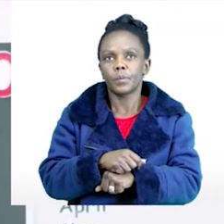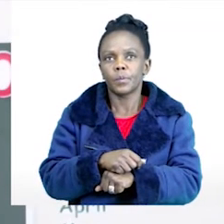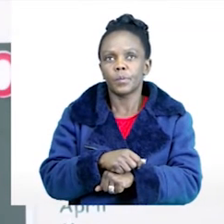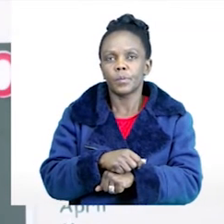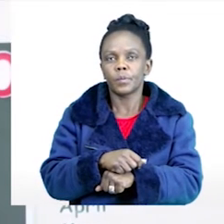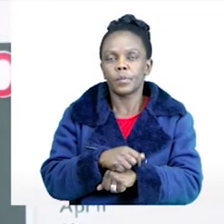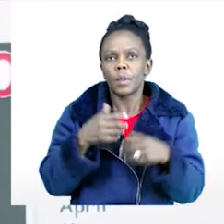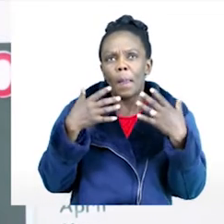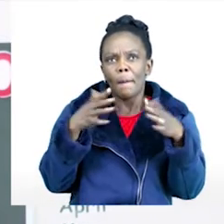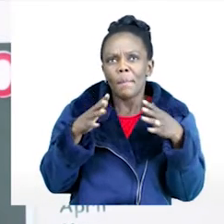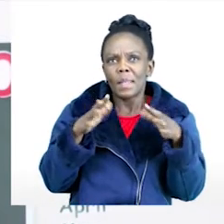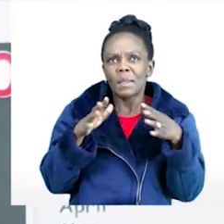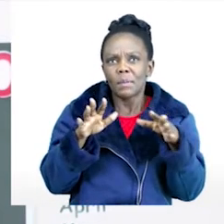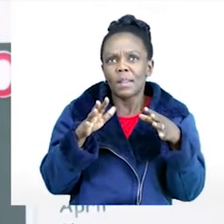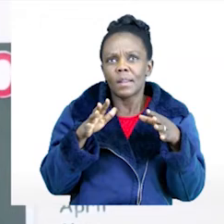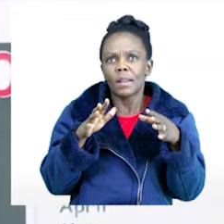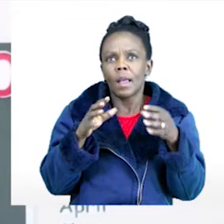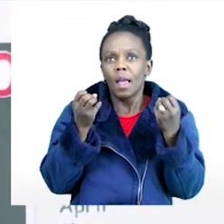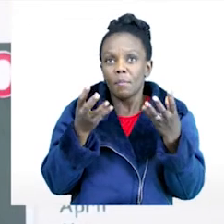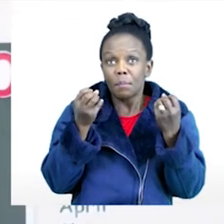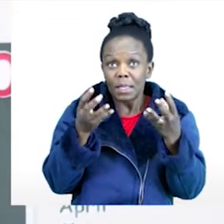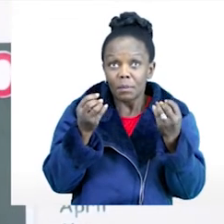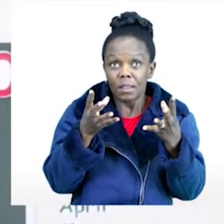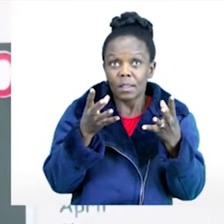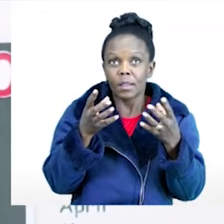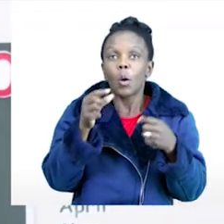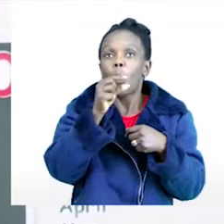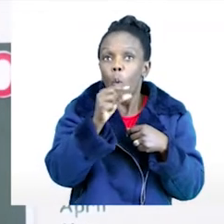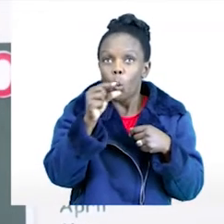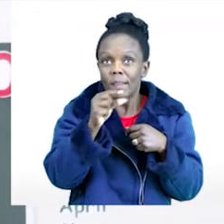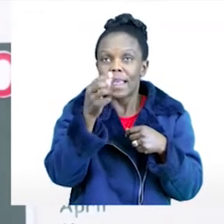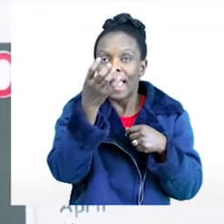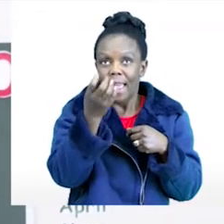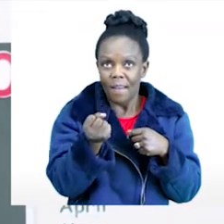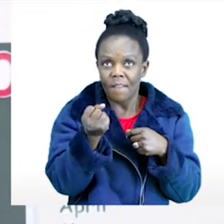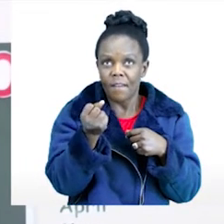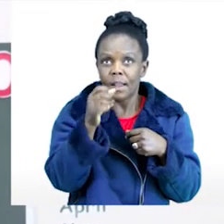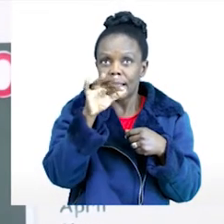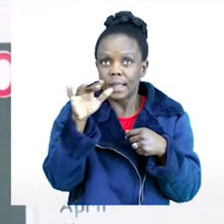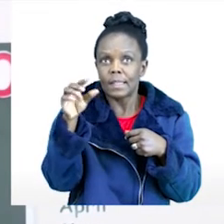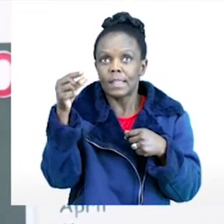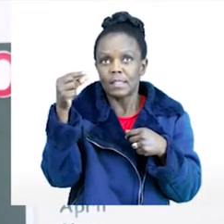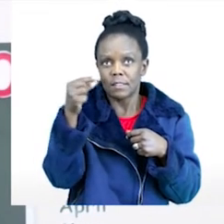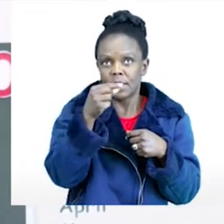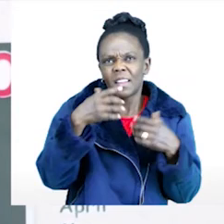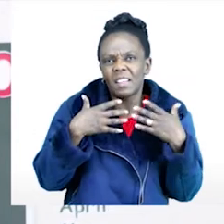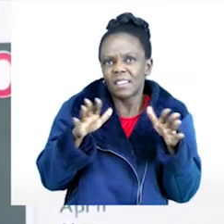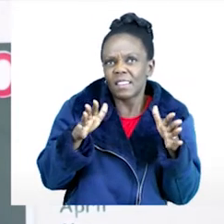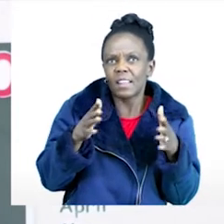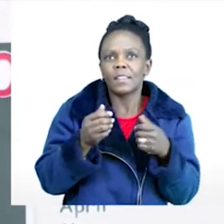G or the letter G. Remember, the sound that the letter G makes is G.